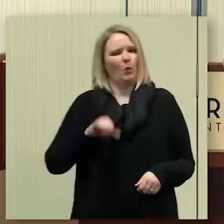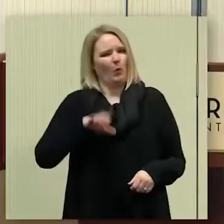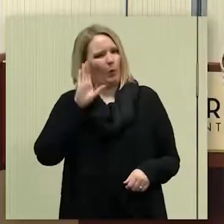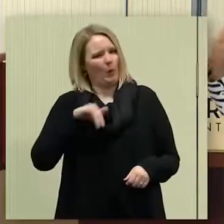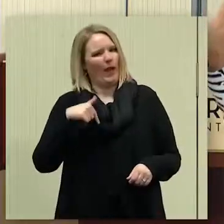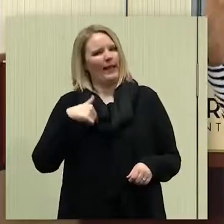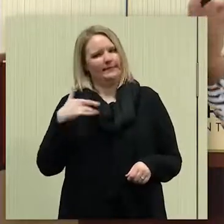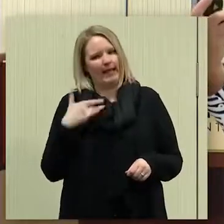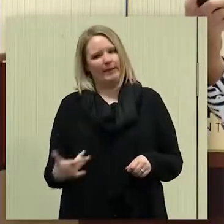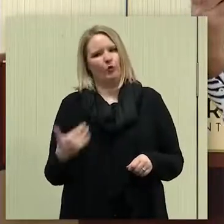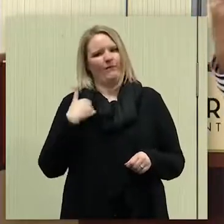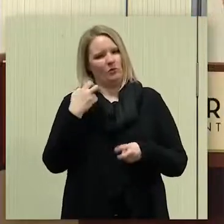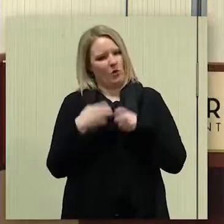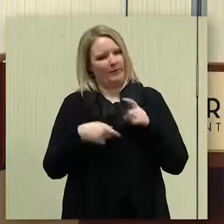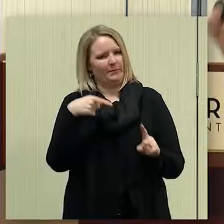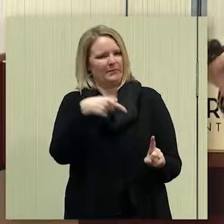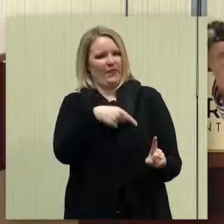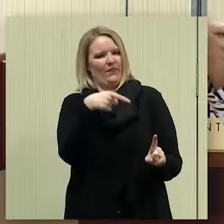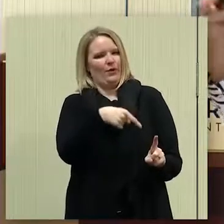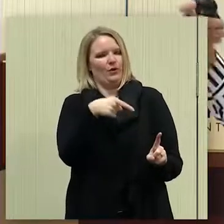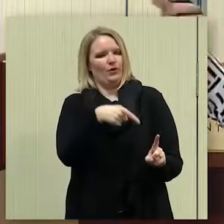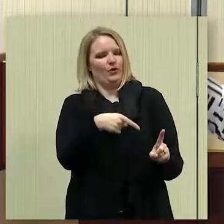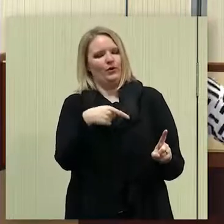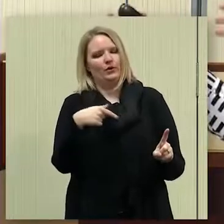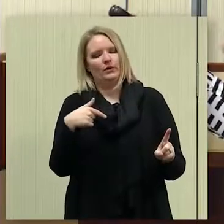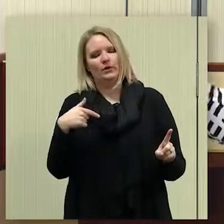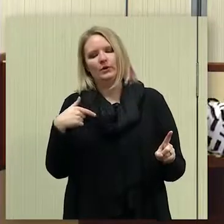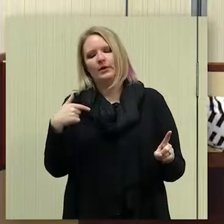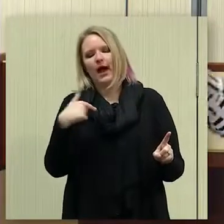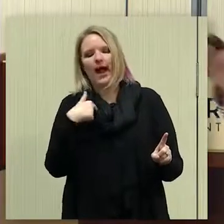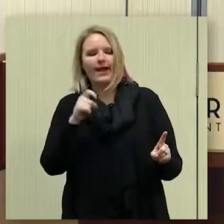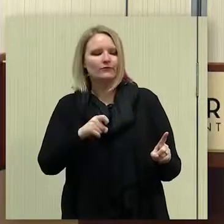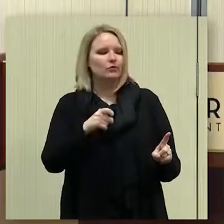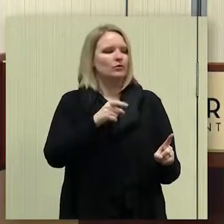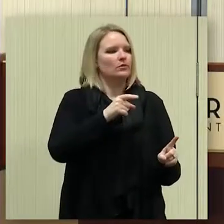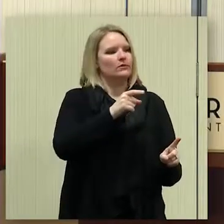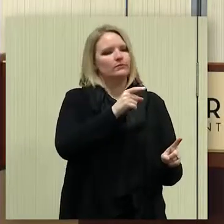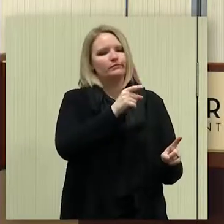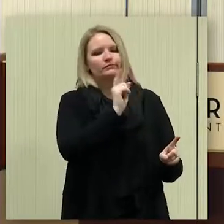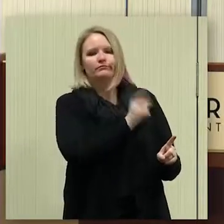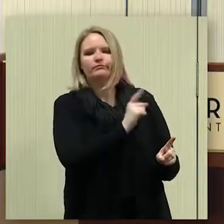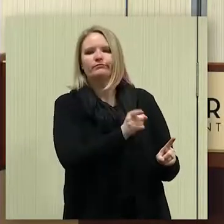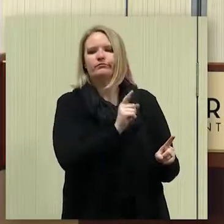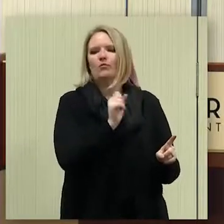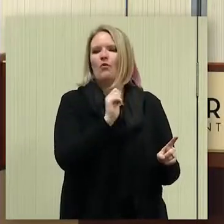space. I'm complaining about whatever or correcting behavior around whatever.